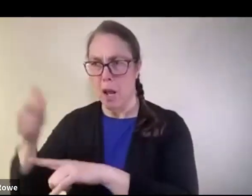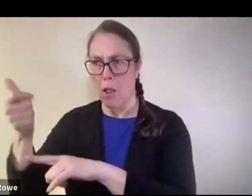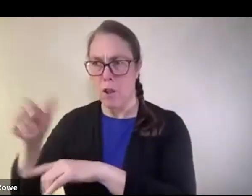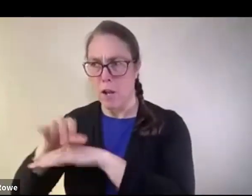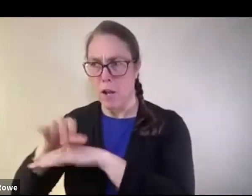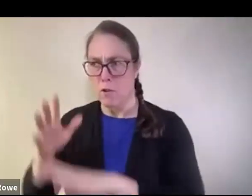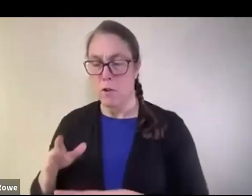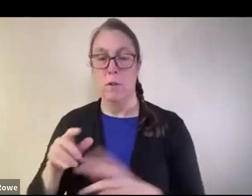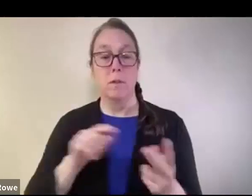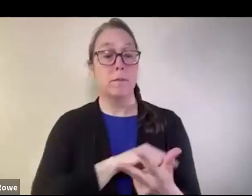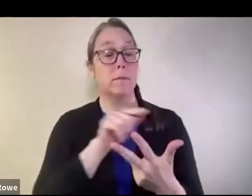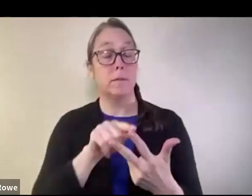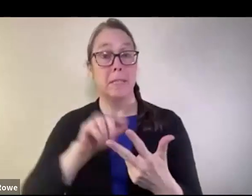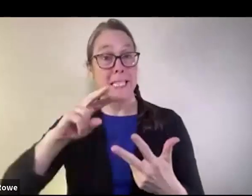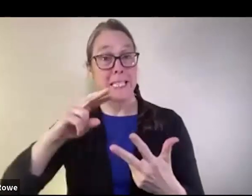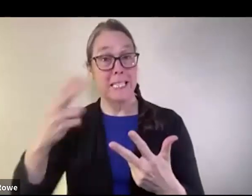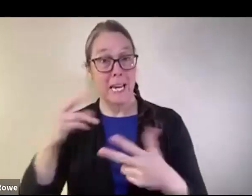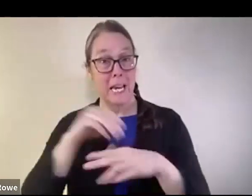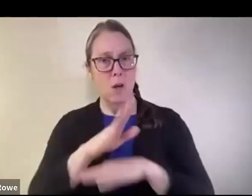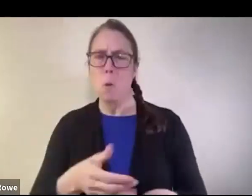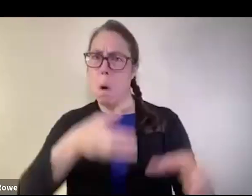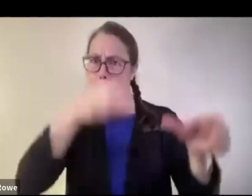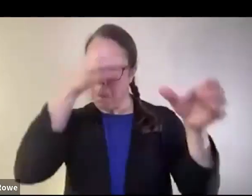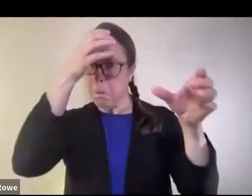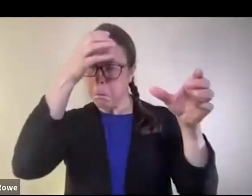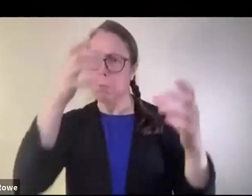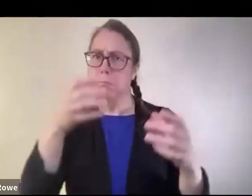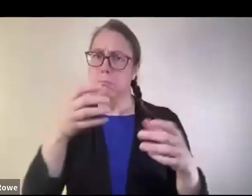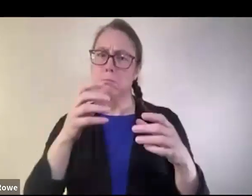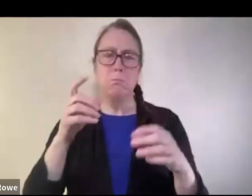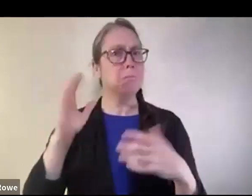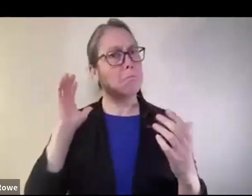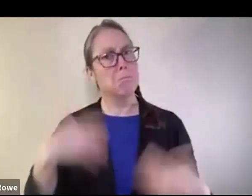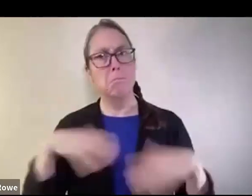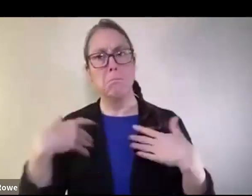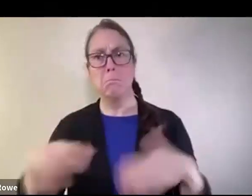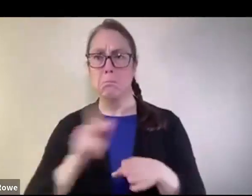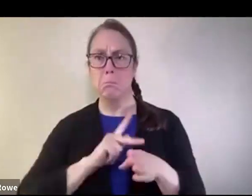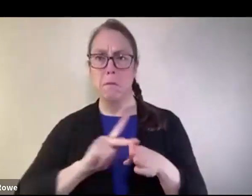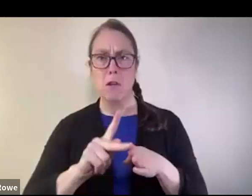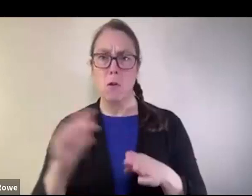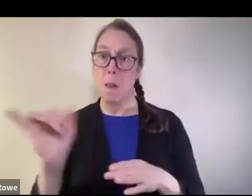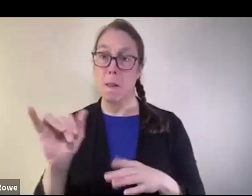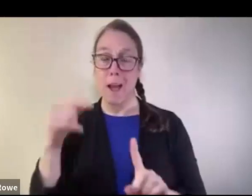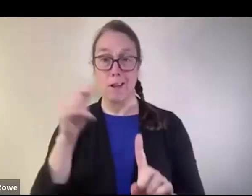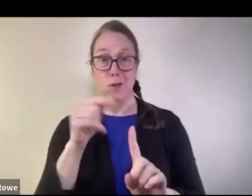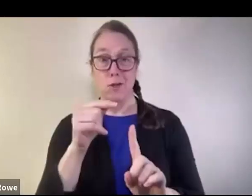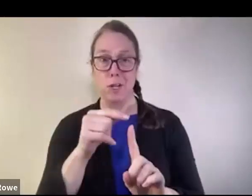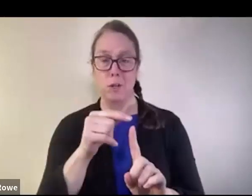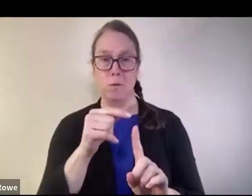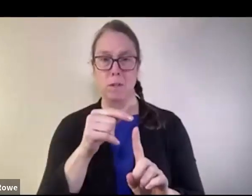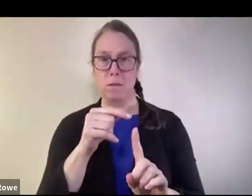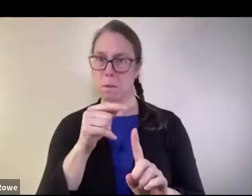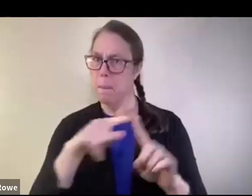counselor sounded very well versed, very professional, as if she was talking from a